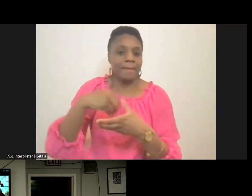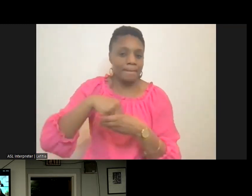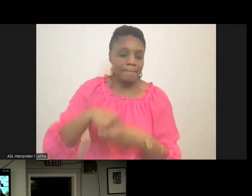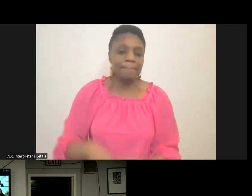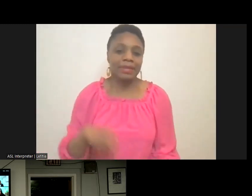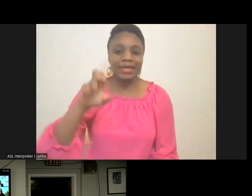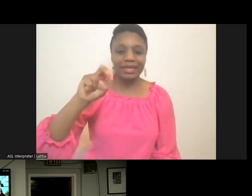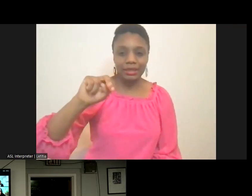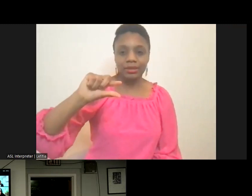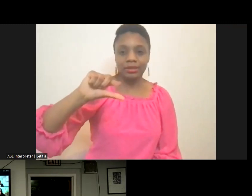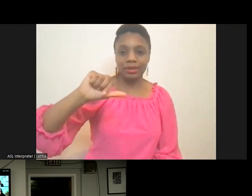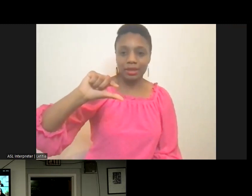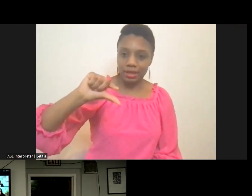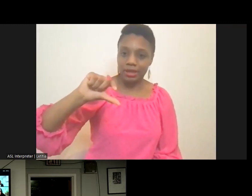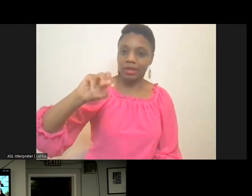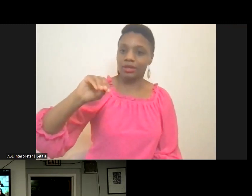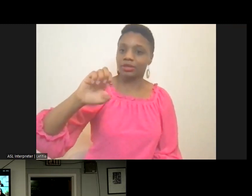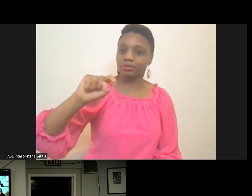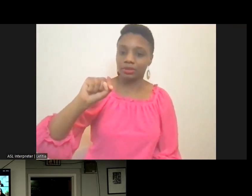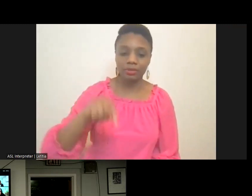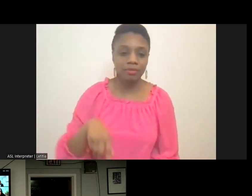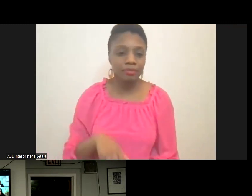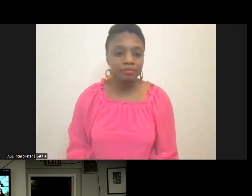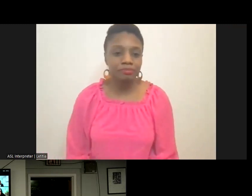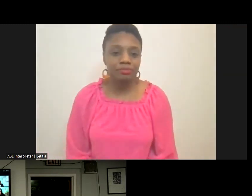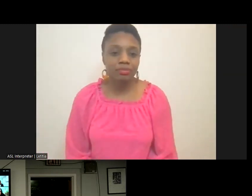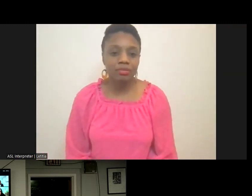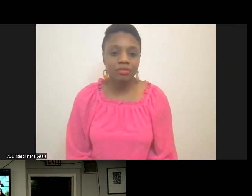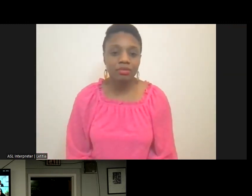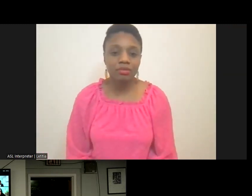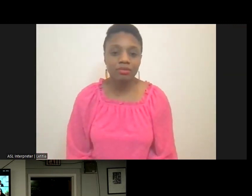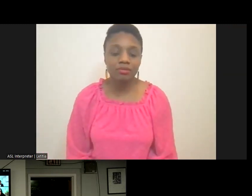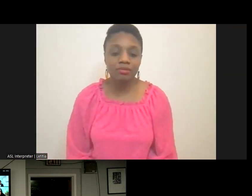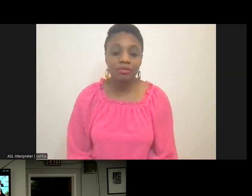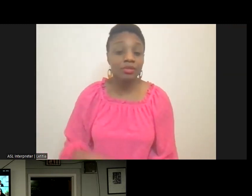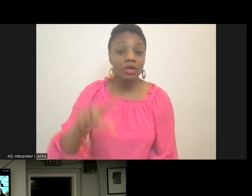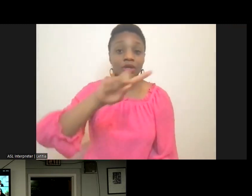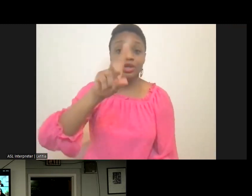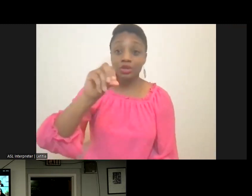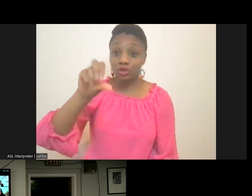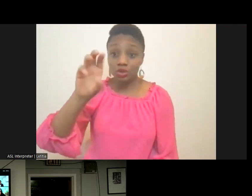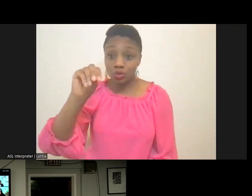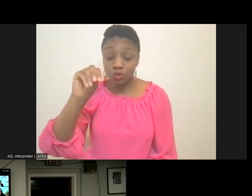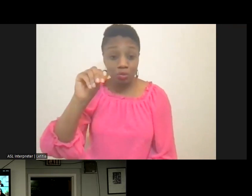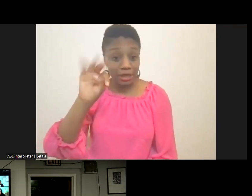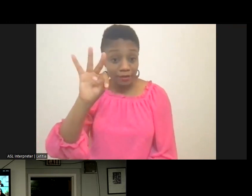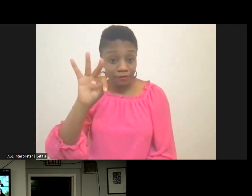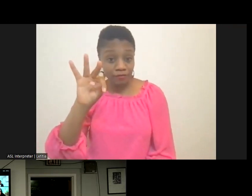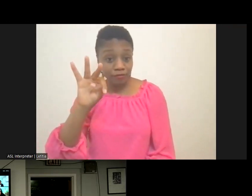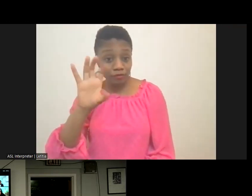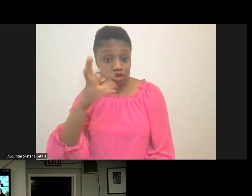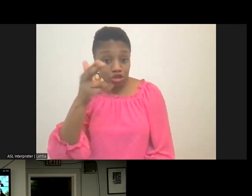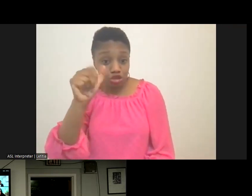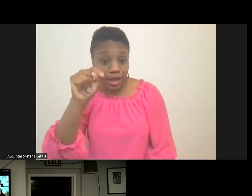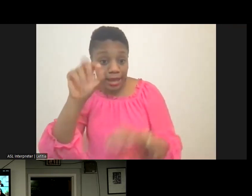can't see the messages or comments, or if there are comments in the chat, if folks want to either raise their hand and read it, or